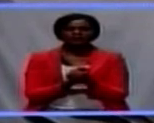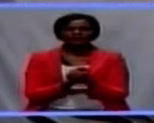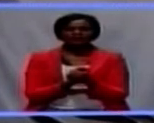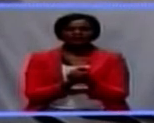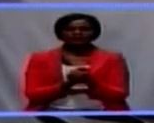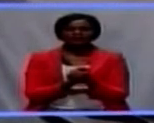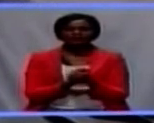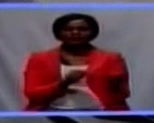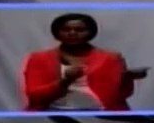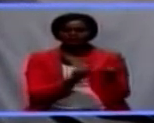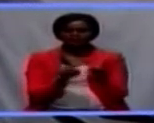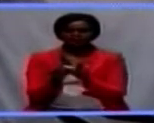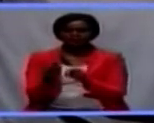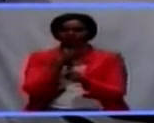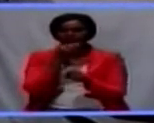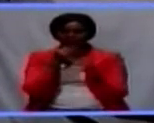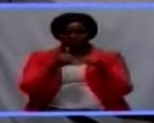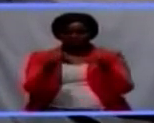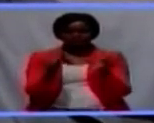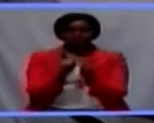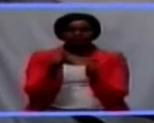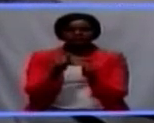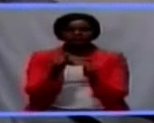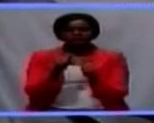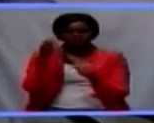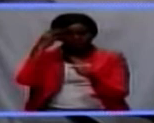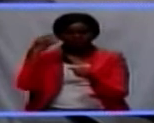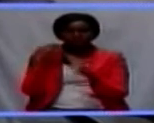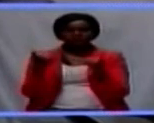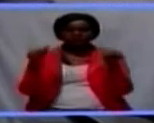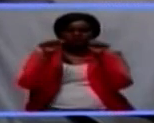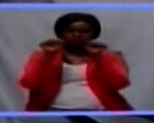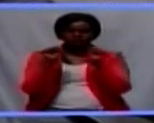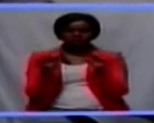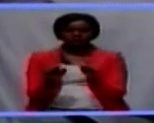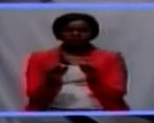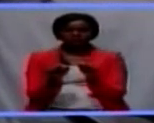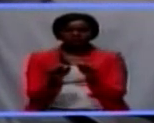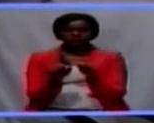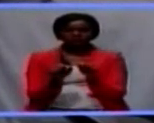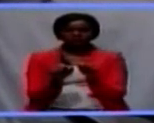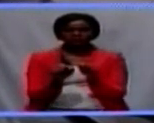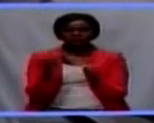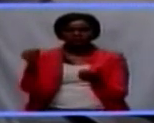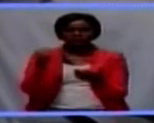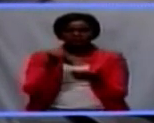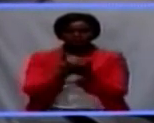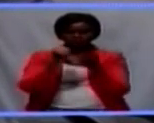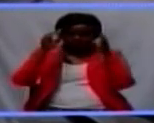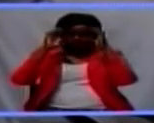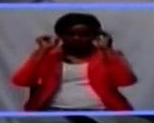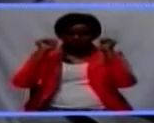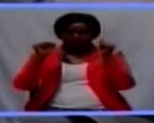Commissioner General's office is structured at the moment, a Commissioner General legally is supposed to be appointed by the